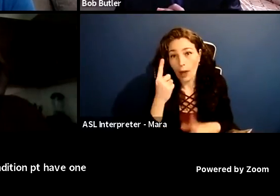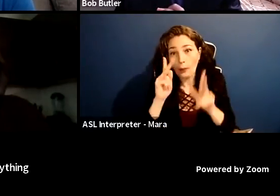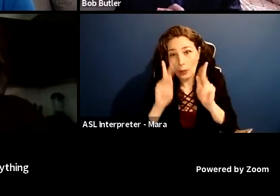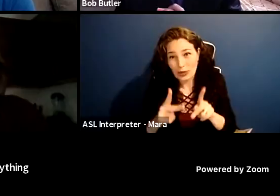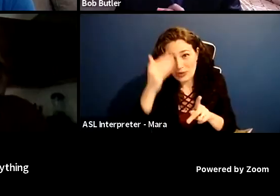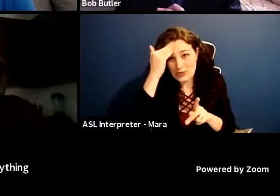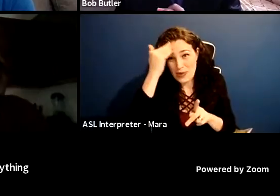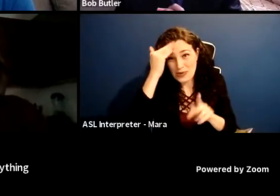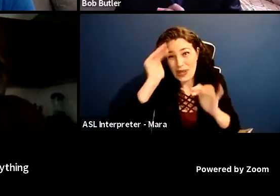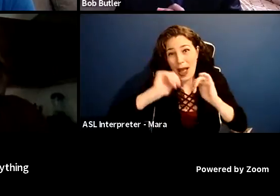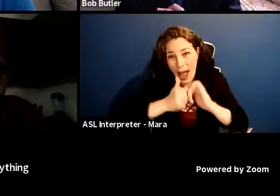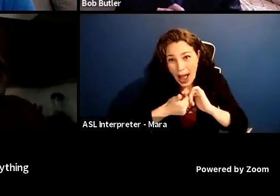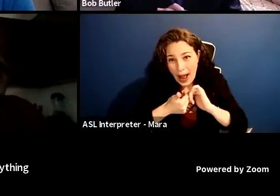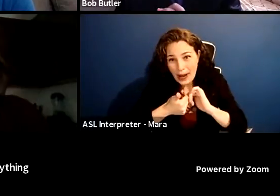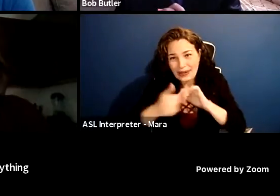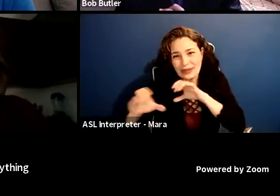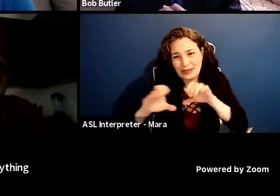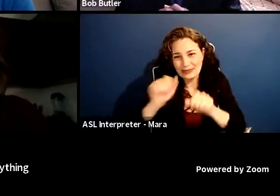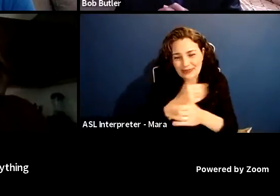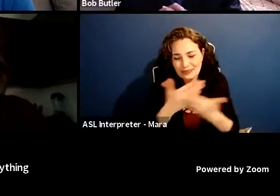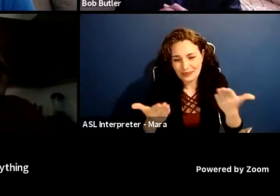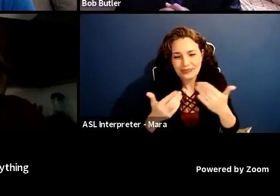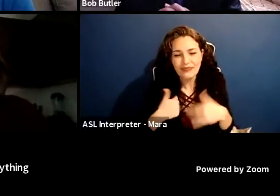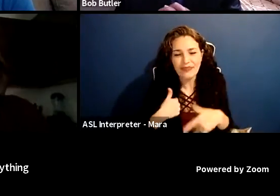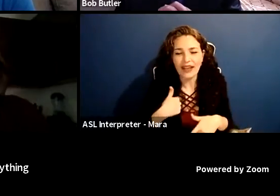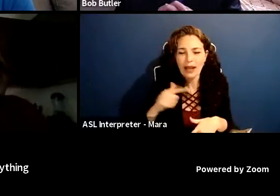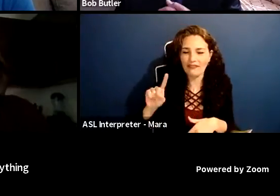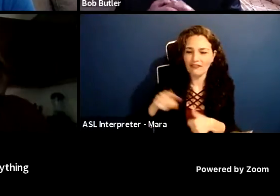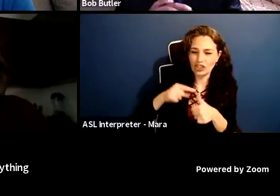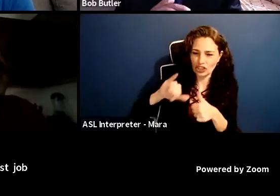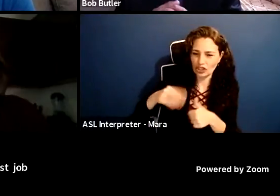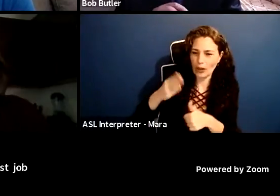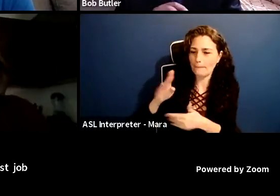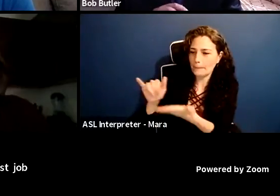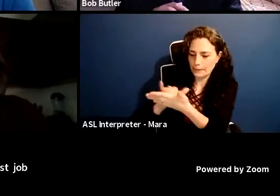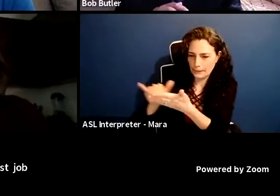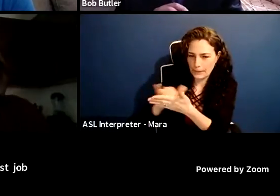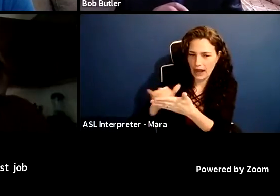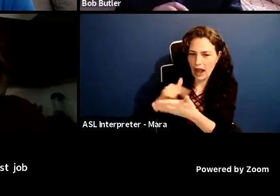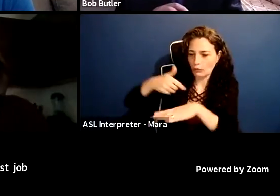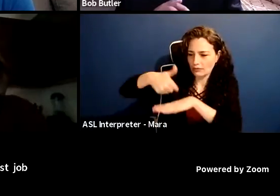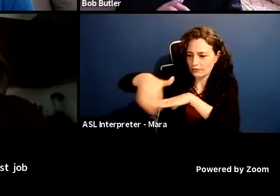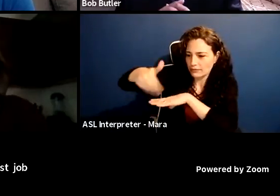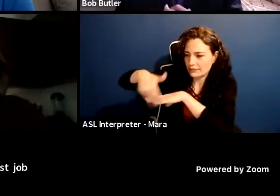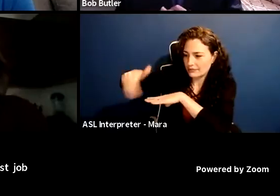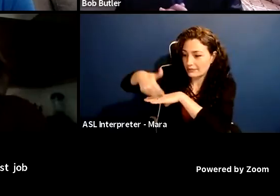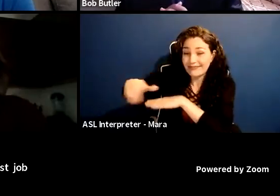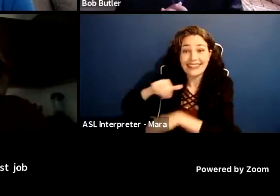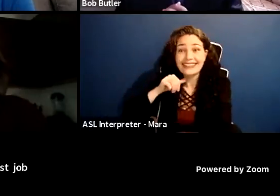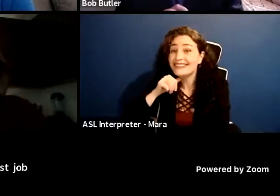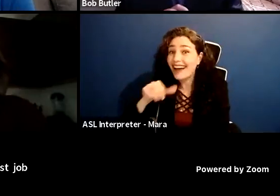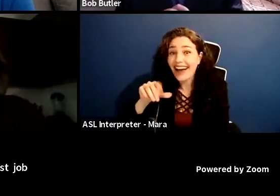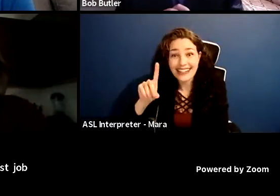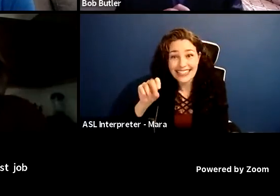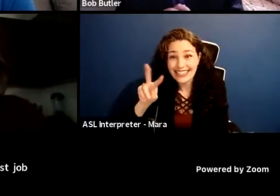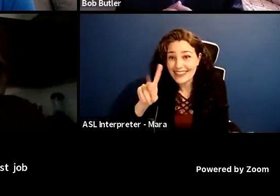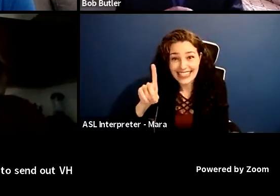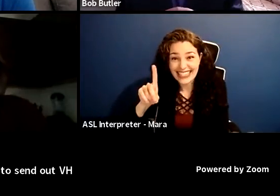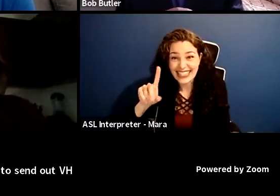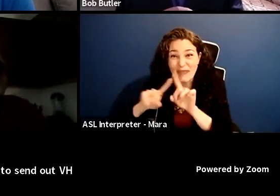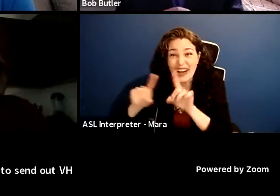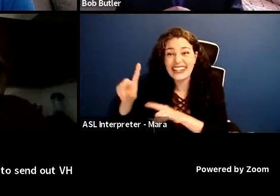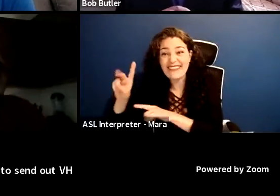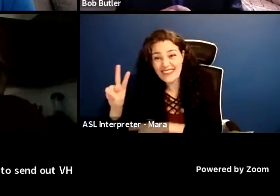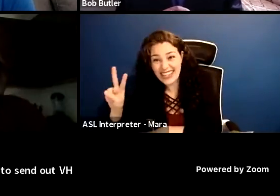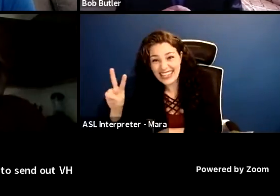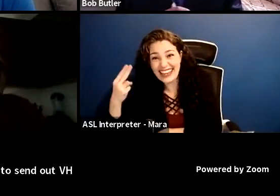then I got my first job in Utica, New York. I had to send out VHS tapes. We didn't even have links or DVDs back in